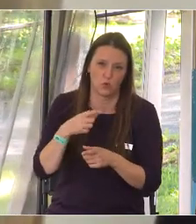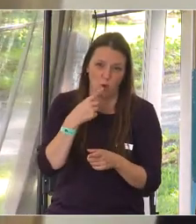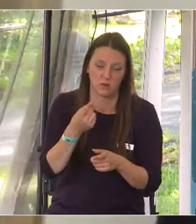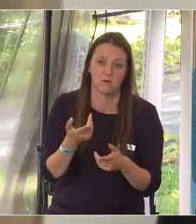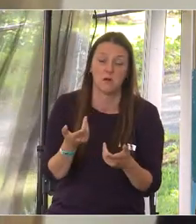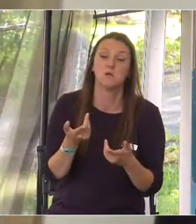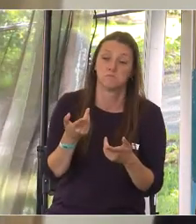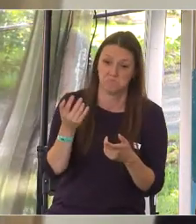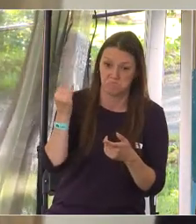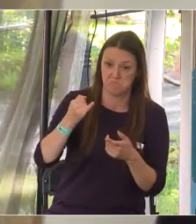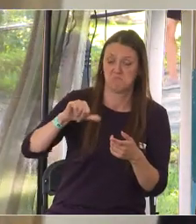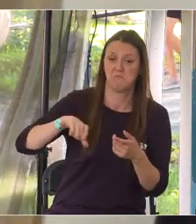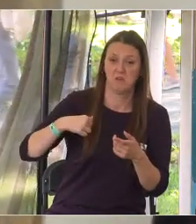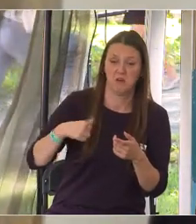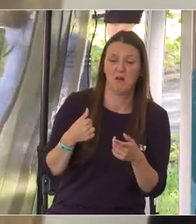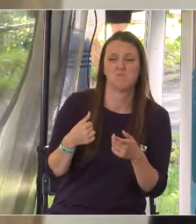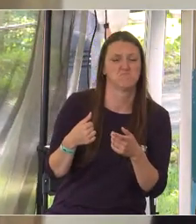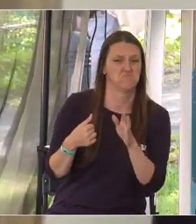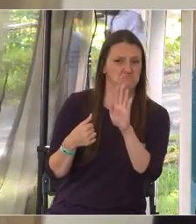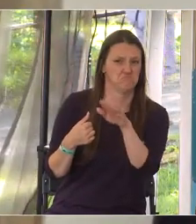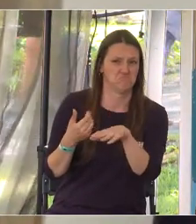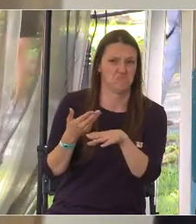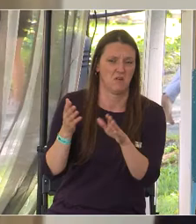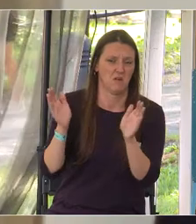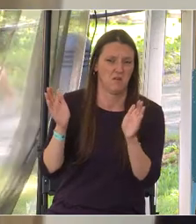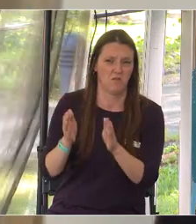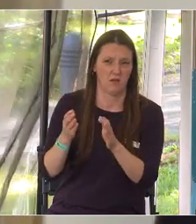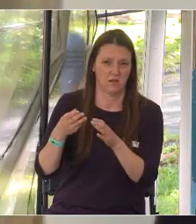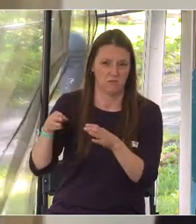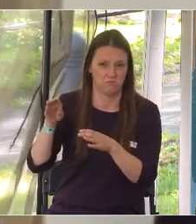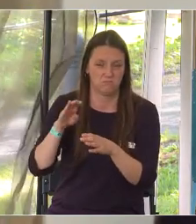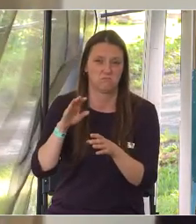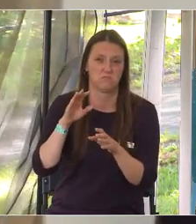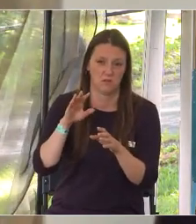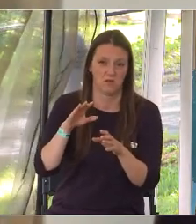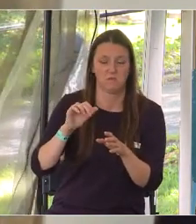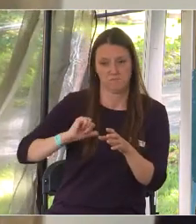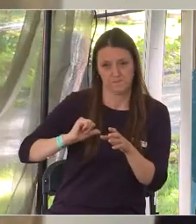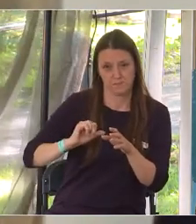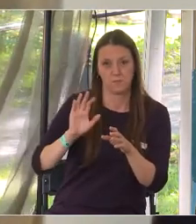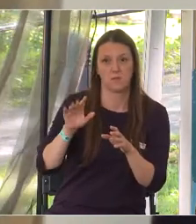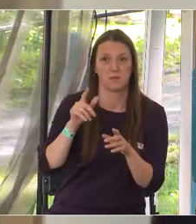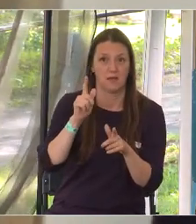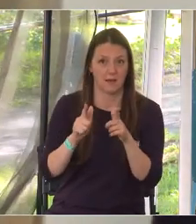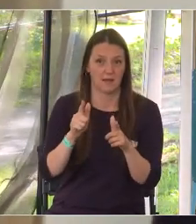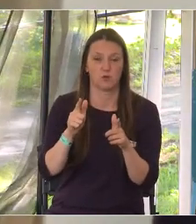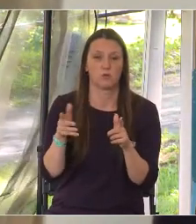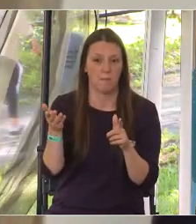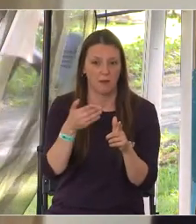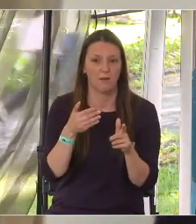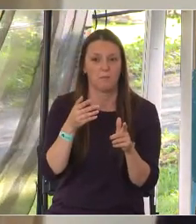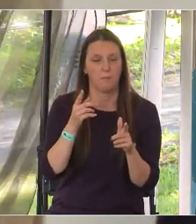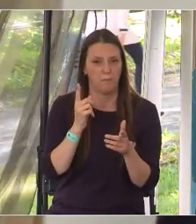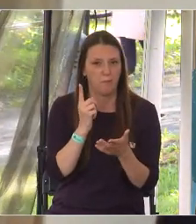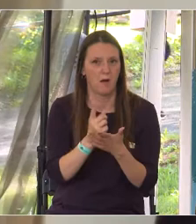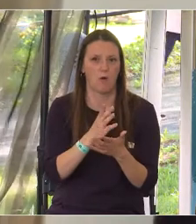hatred and so on is a small burden in the bigger picture that we actually have a well-functioning democracy, that we